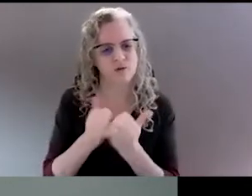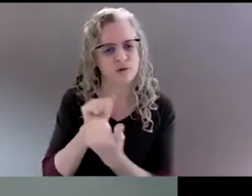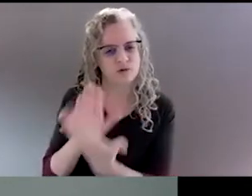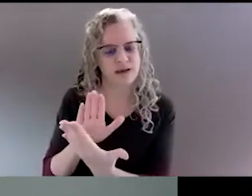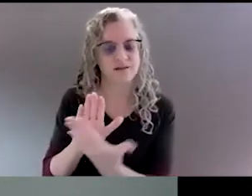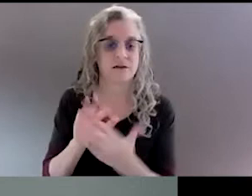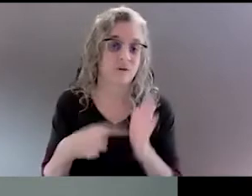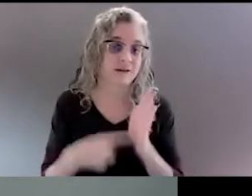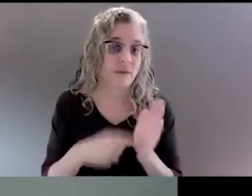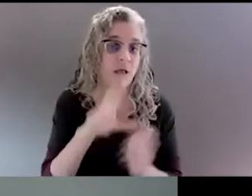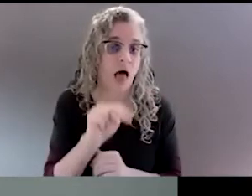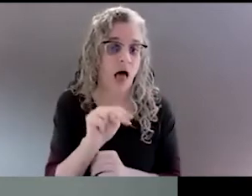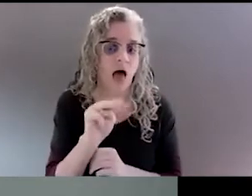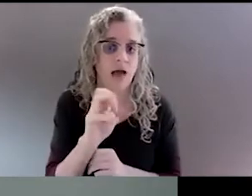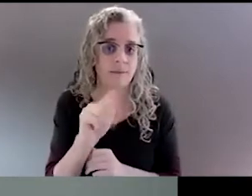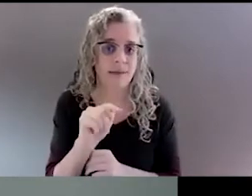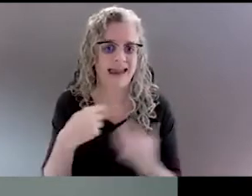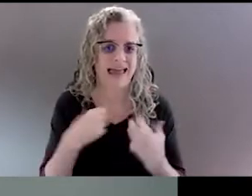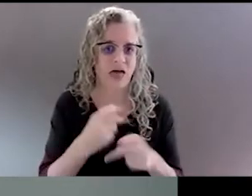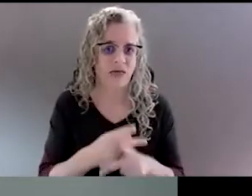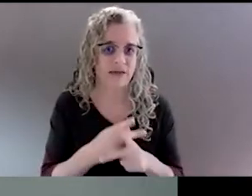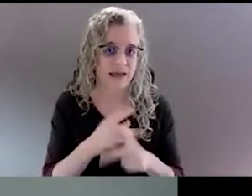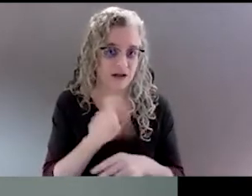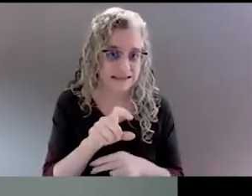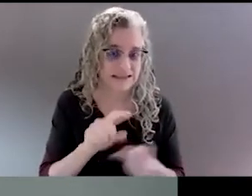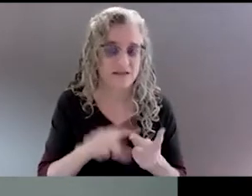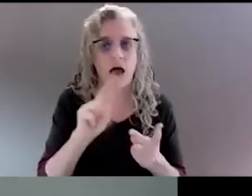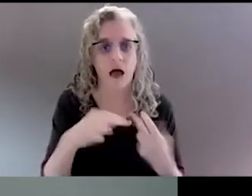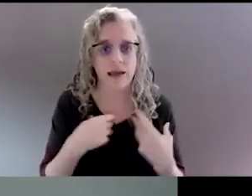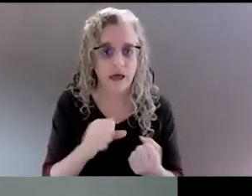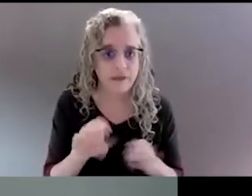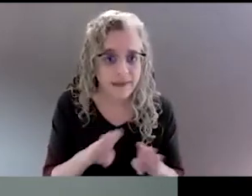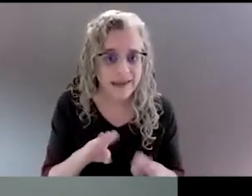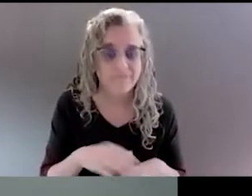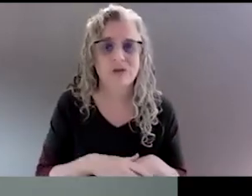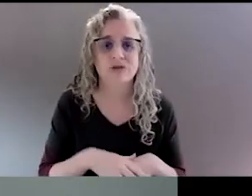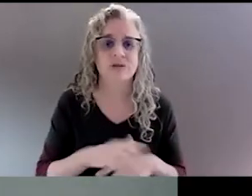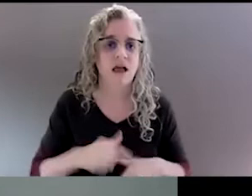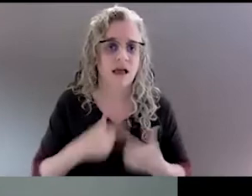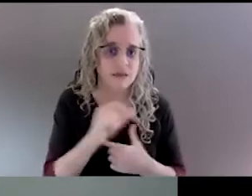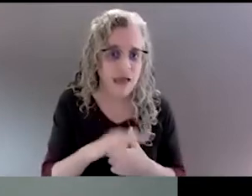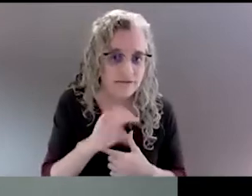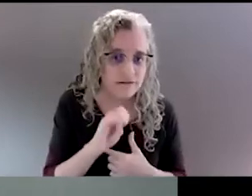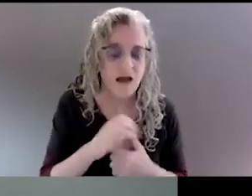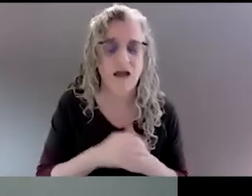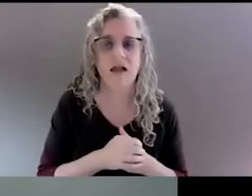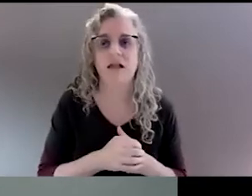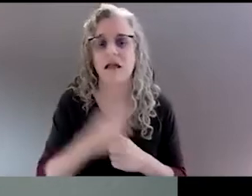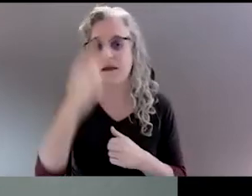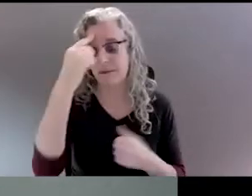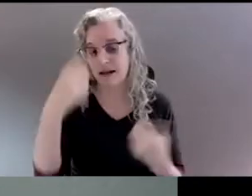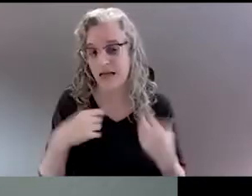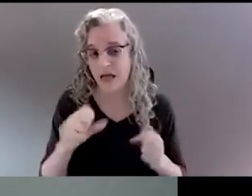needs, unhealthy behaviors and lifestyle, mental health issues, chronic diseases, and